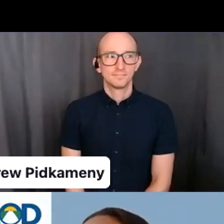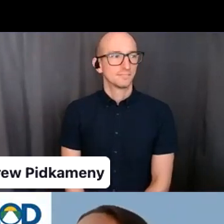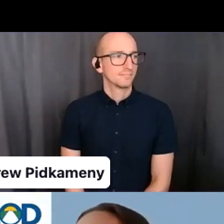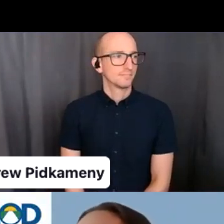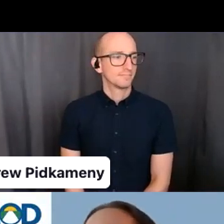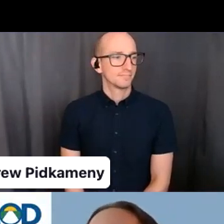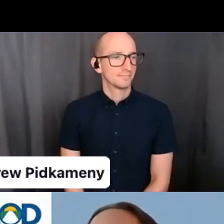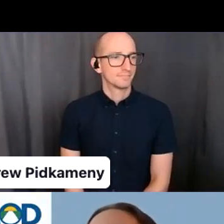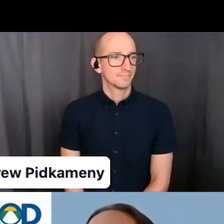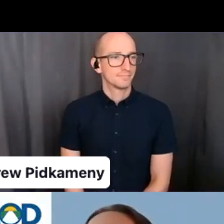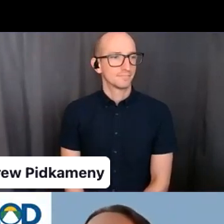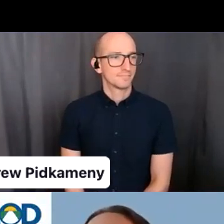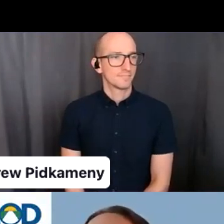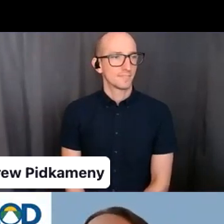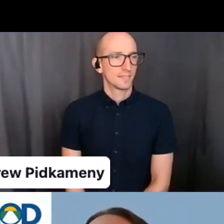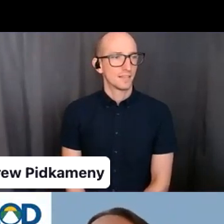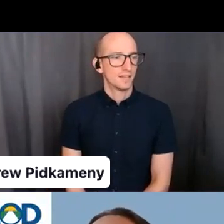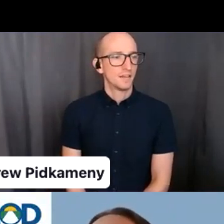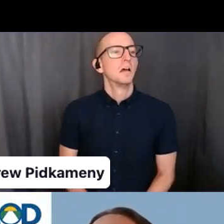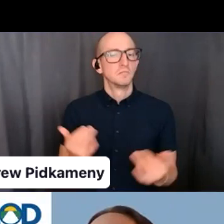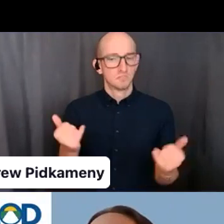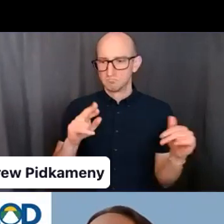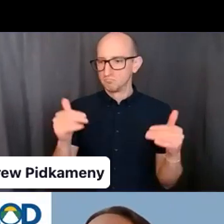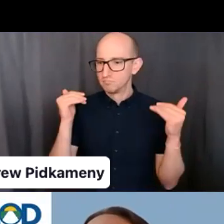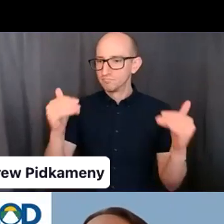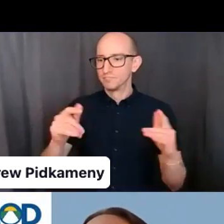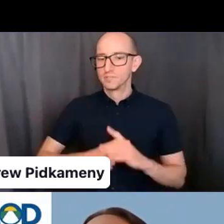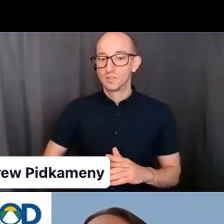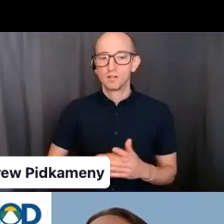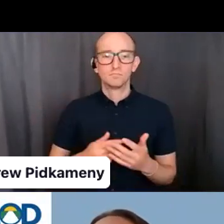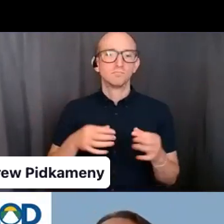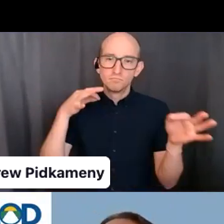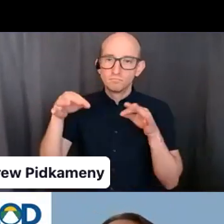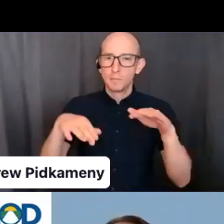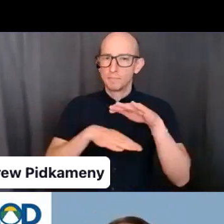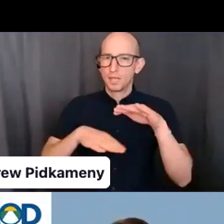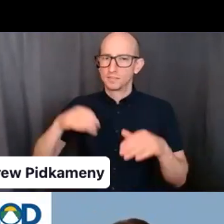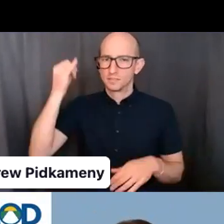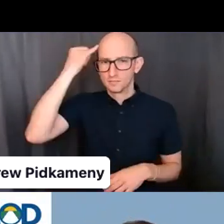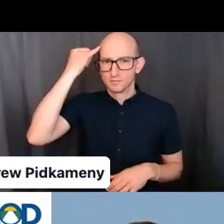So let's get started with the basic concepts.